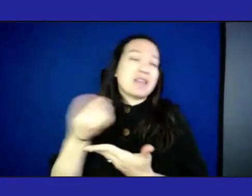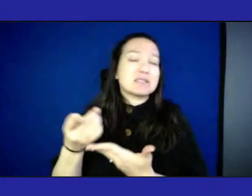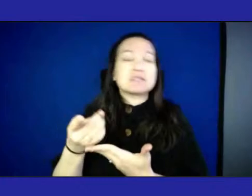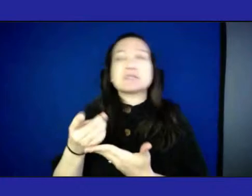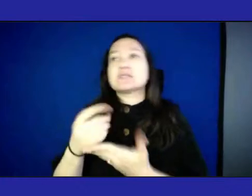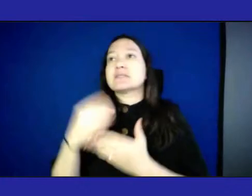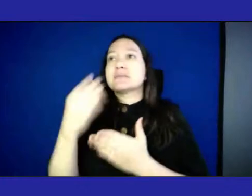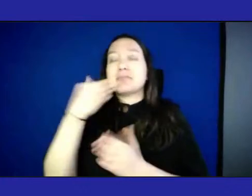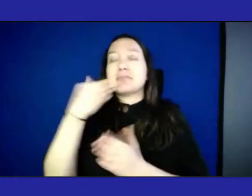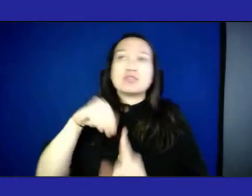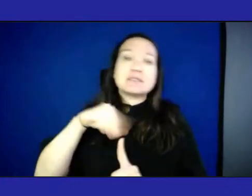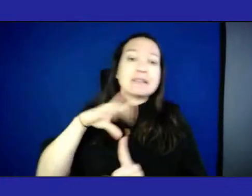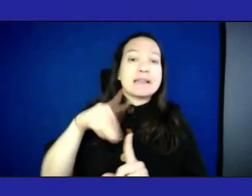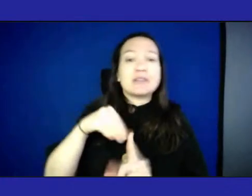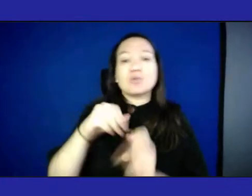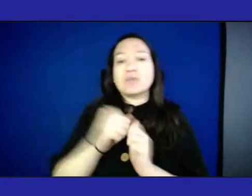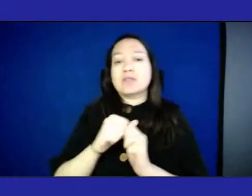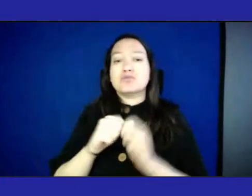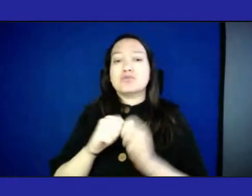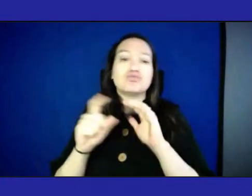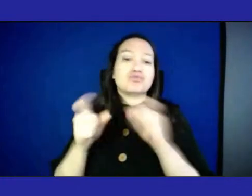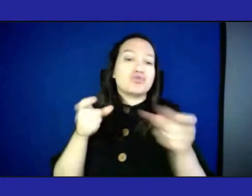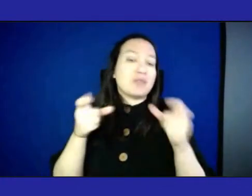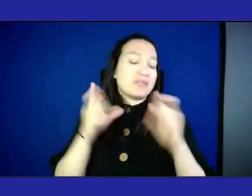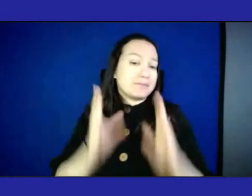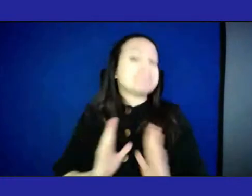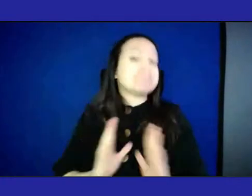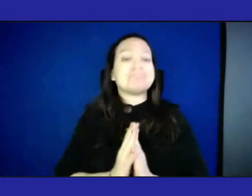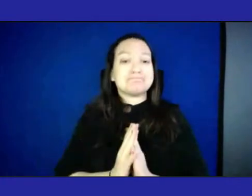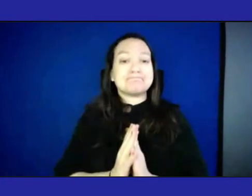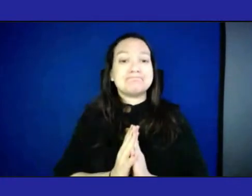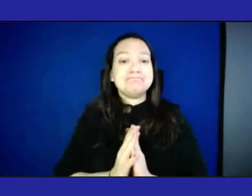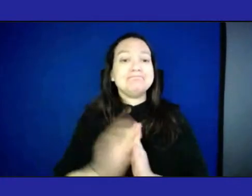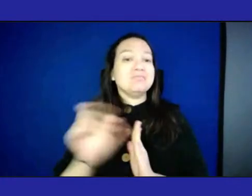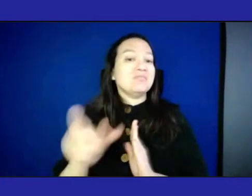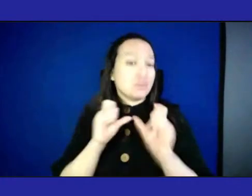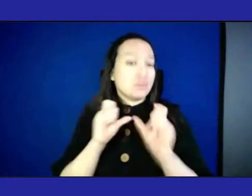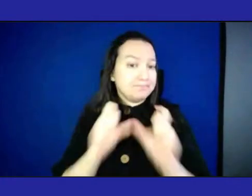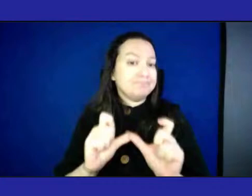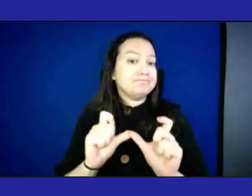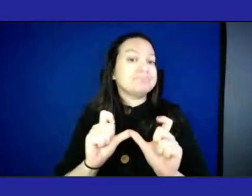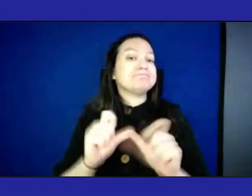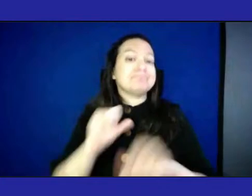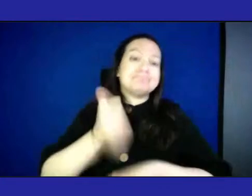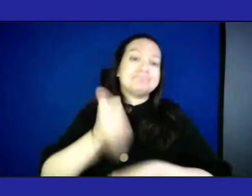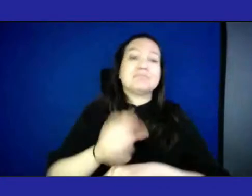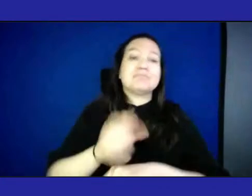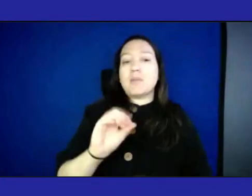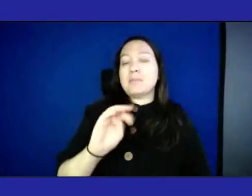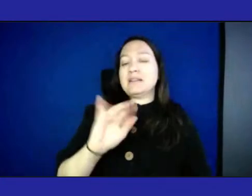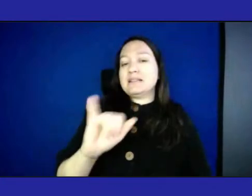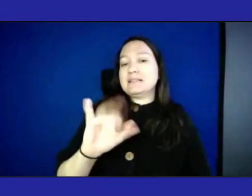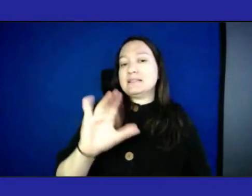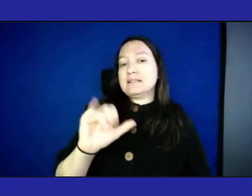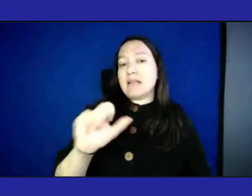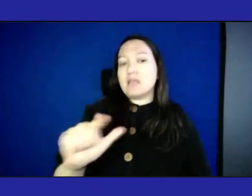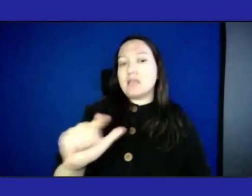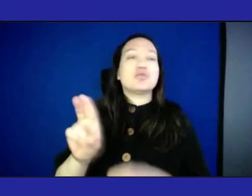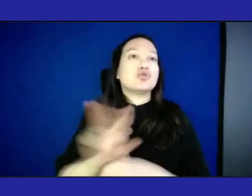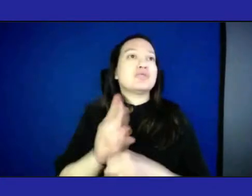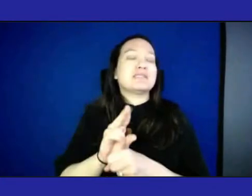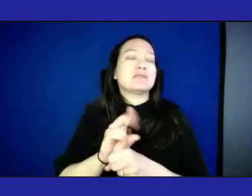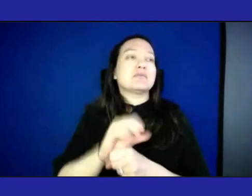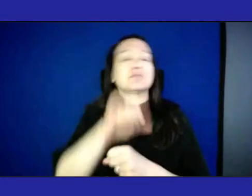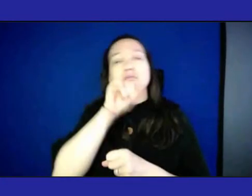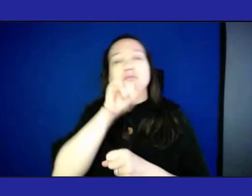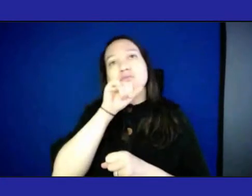for security. And outside of that, we have other ongoing implementations with Omnicell and utilizing our Dragon licenses.